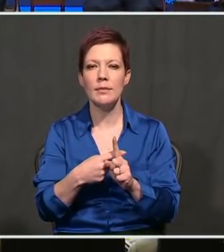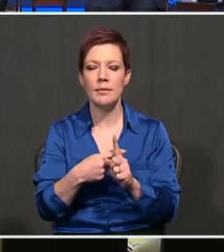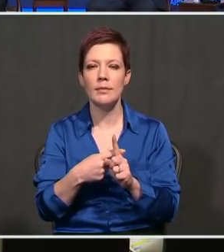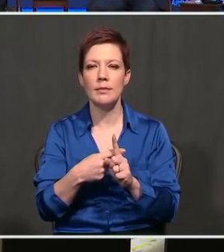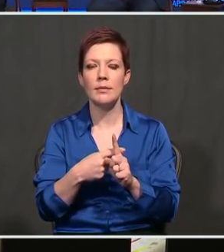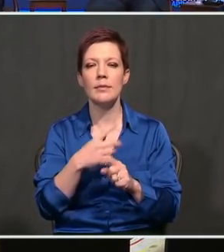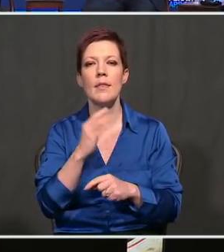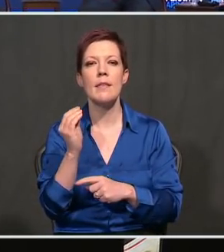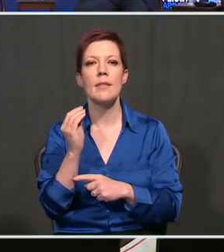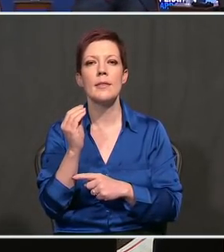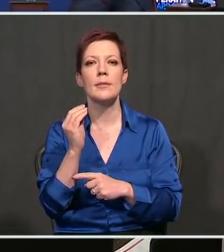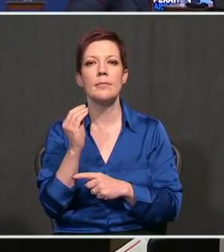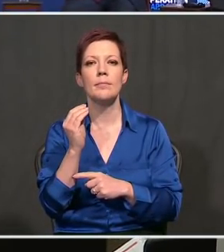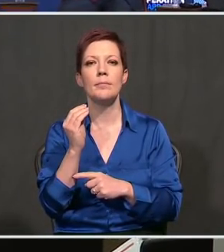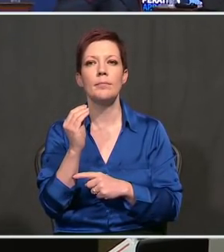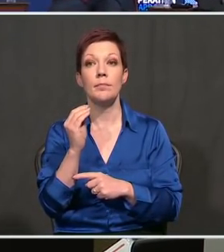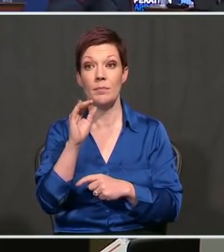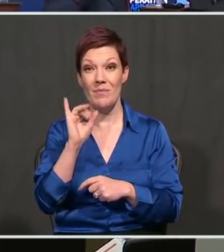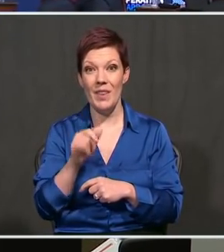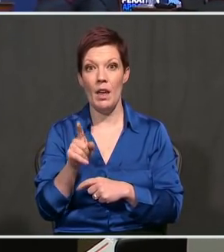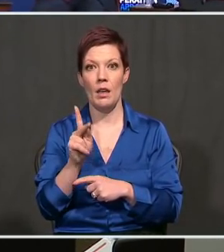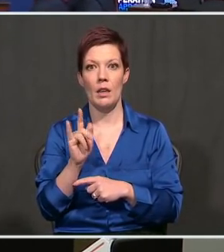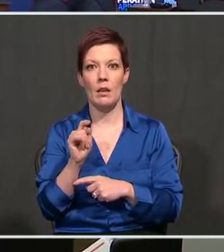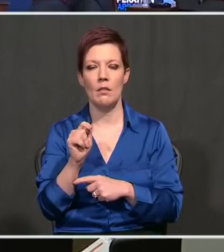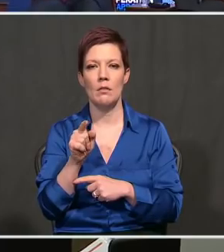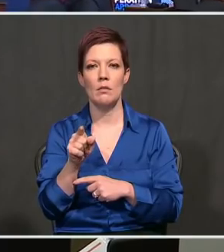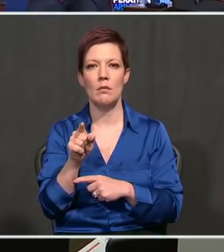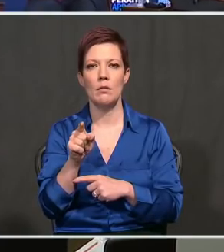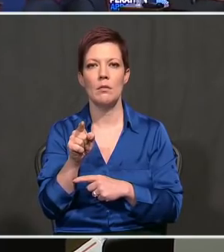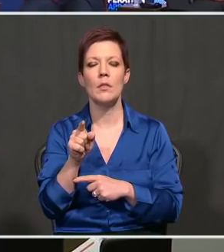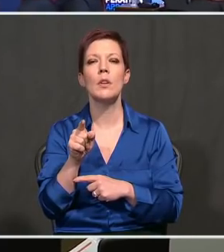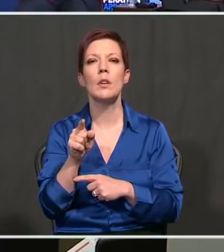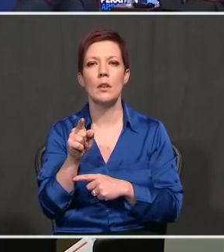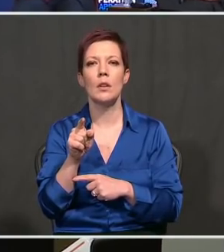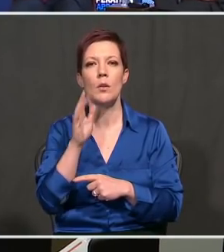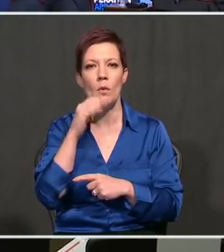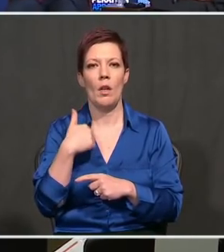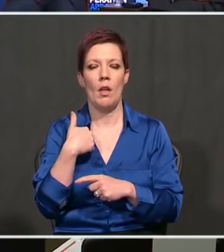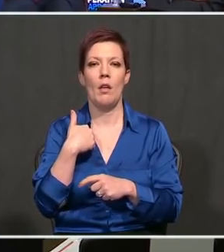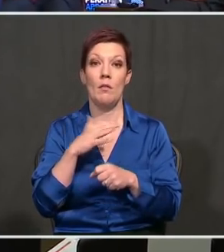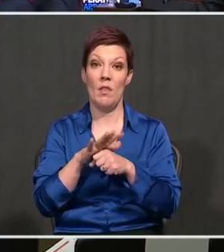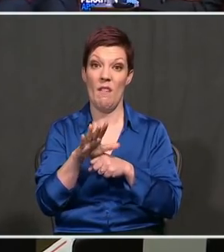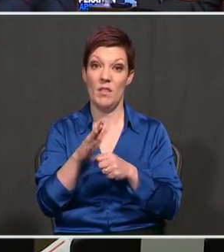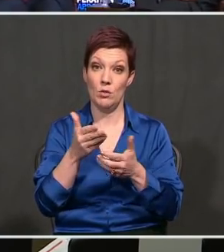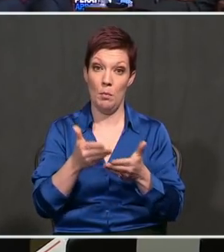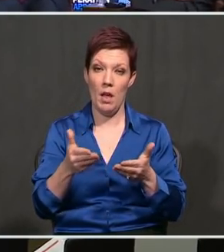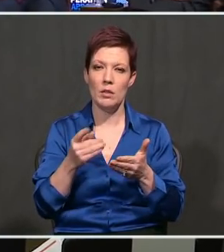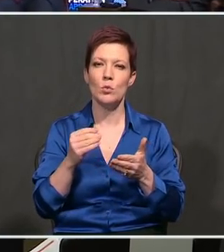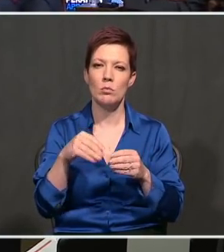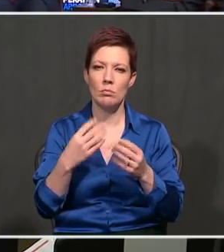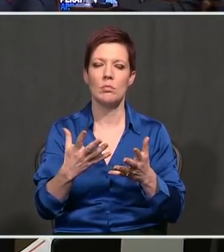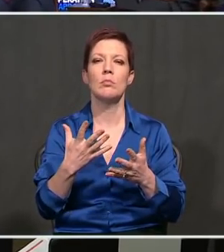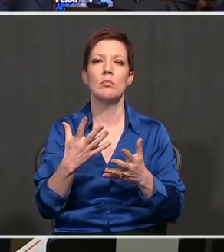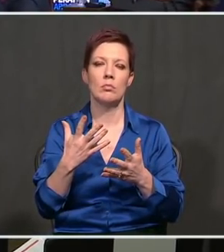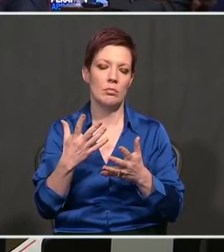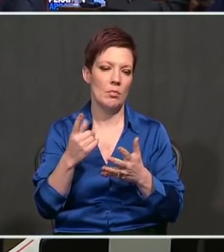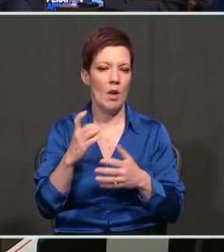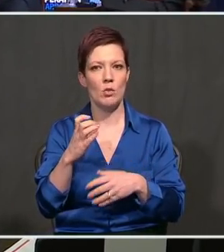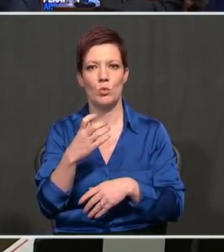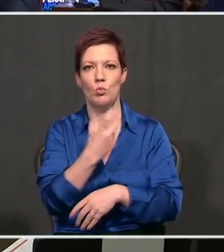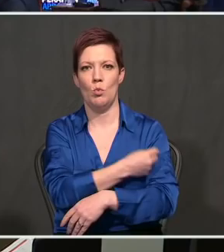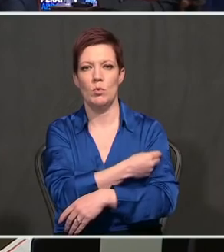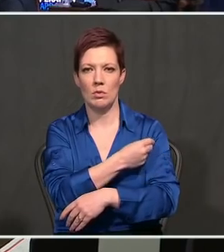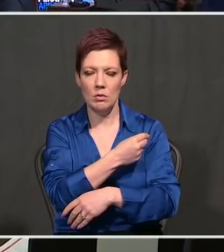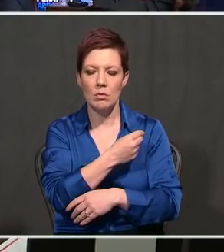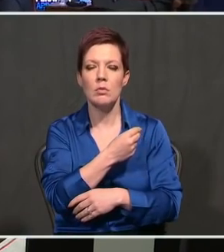And that kit right there will have enough supplies to administer 100 doses of vaccine, which is what